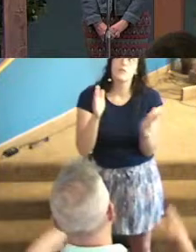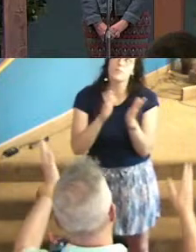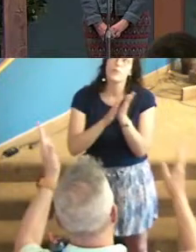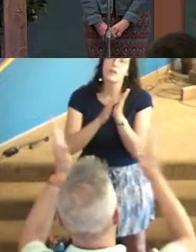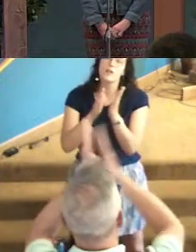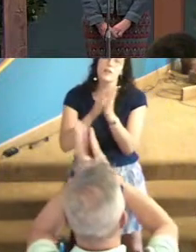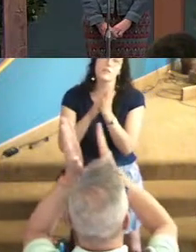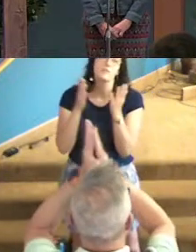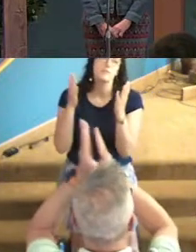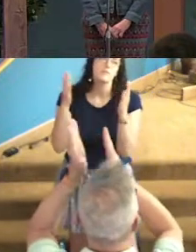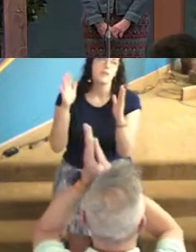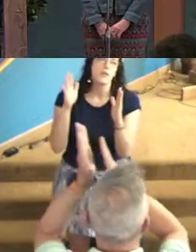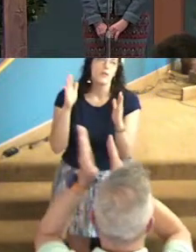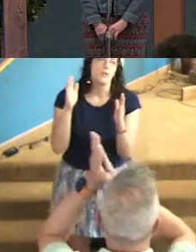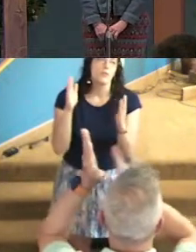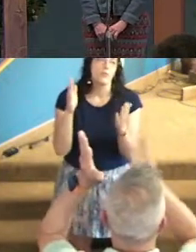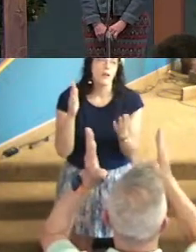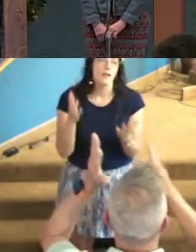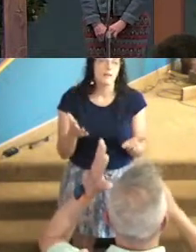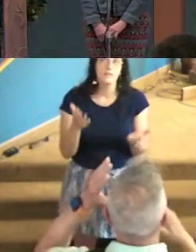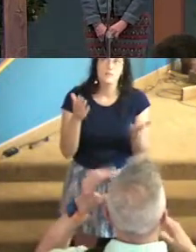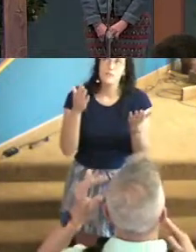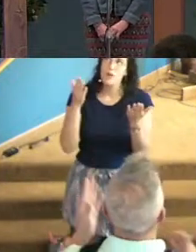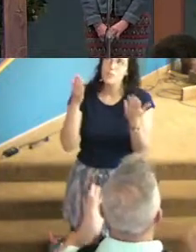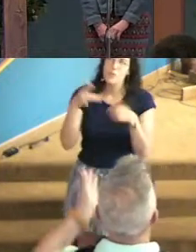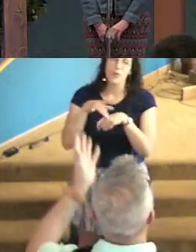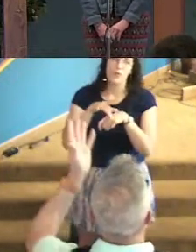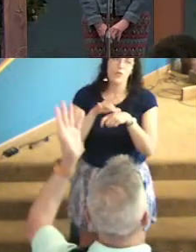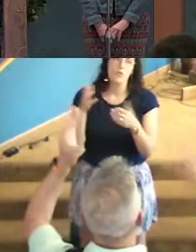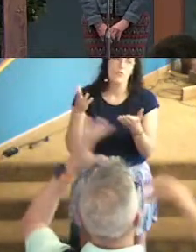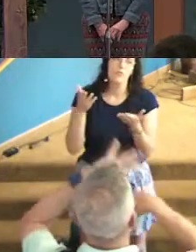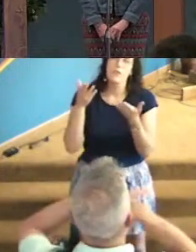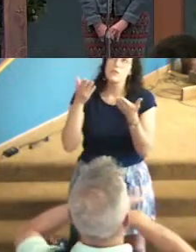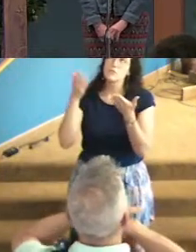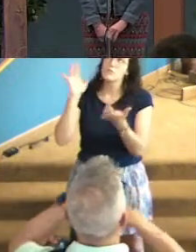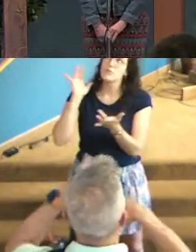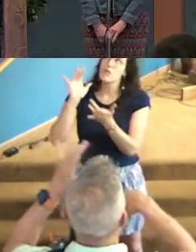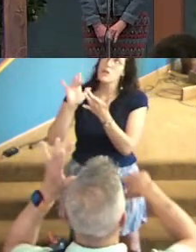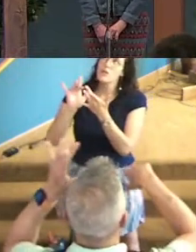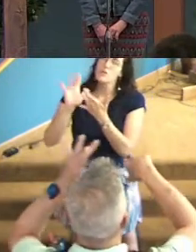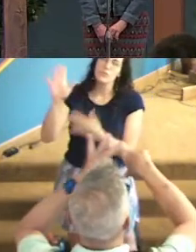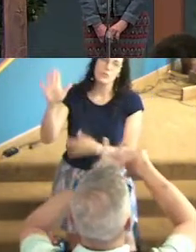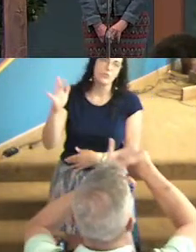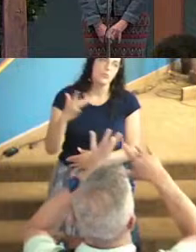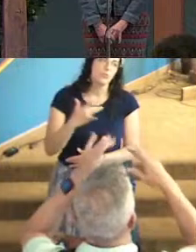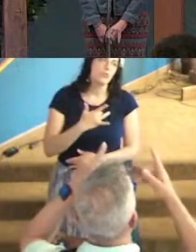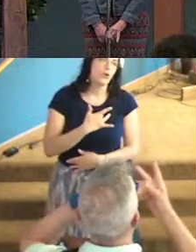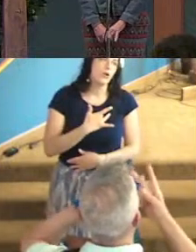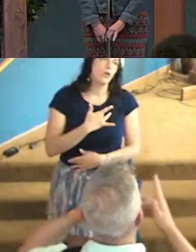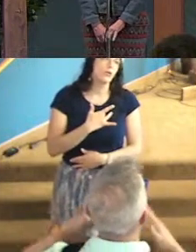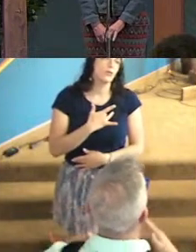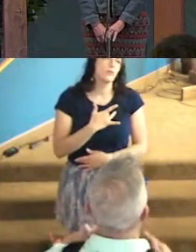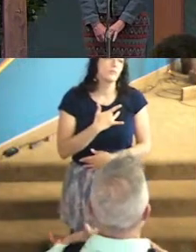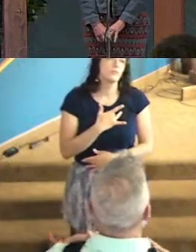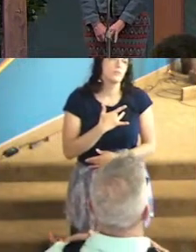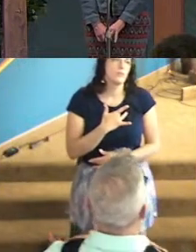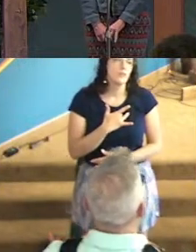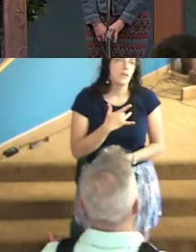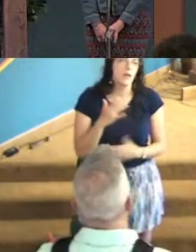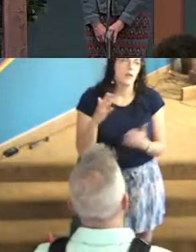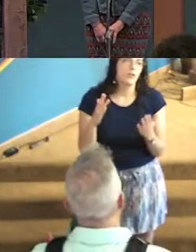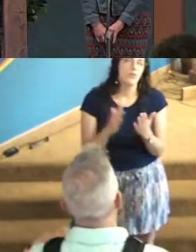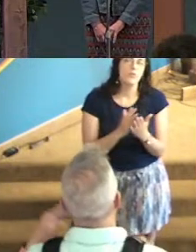songs of praise that rise from earth to touch your